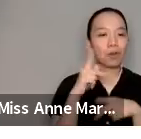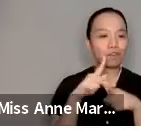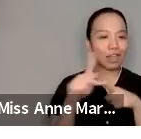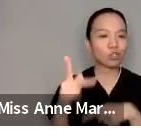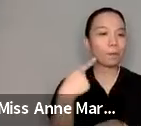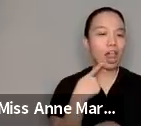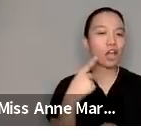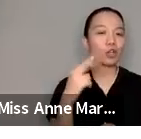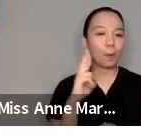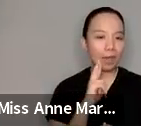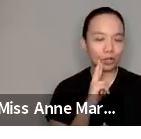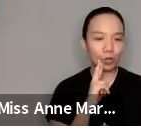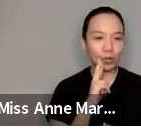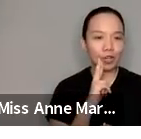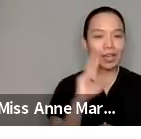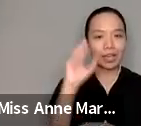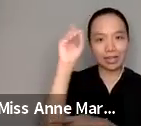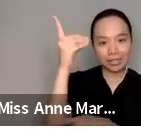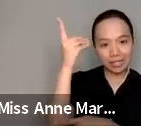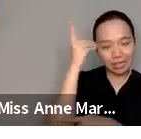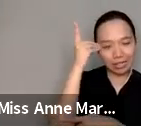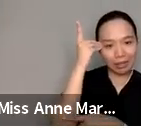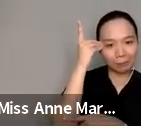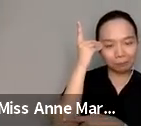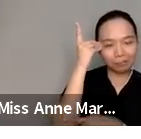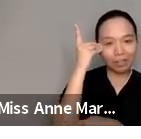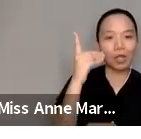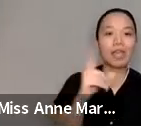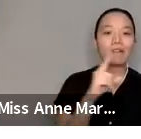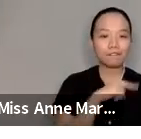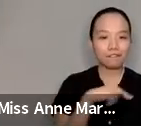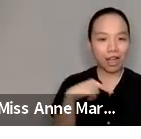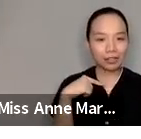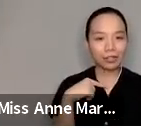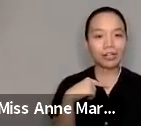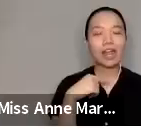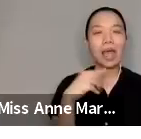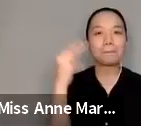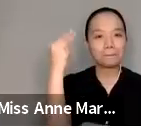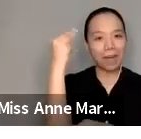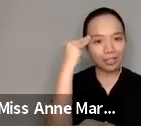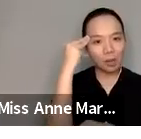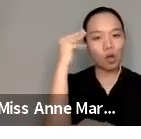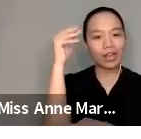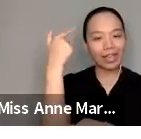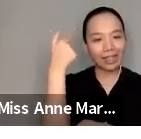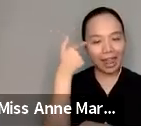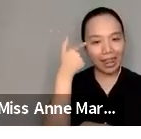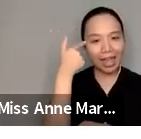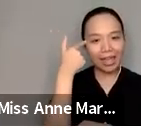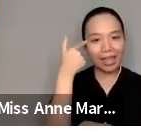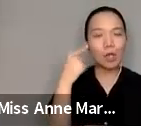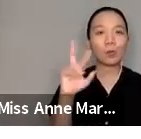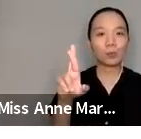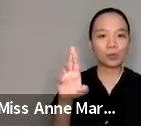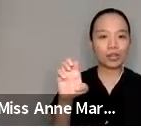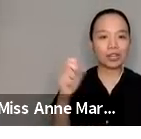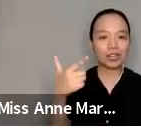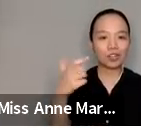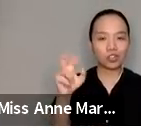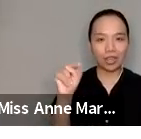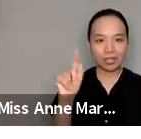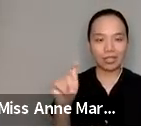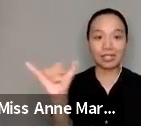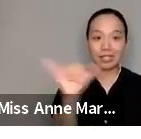Romero, LPT PhD, Dean, Reverend Father Maximo Pigatella, OP PHL, Regent.